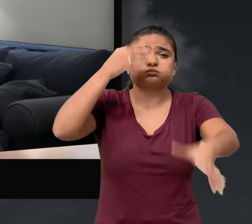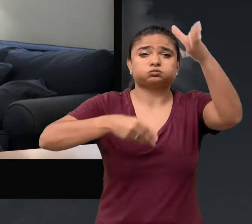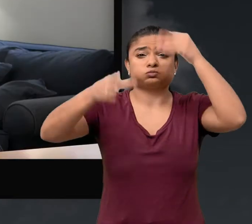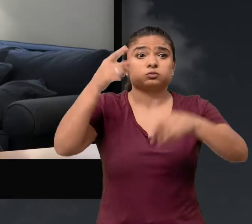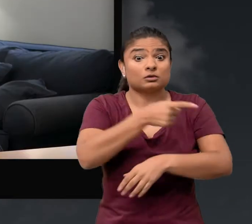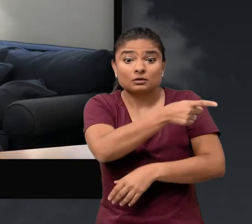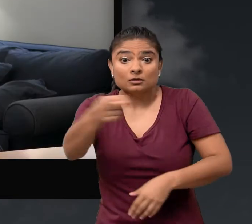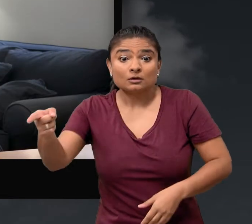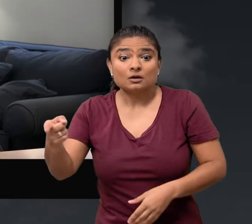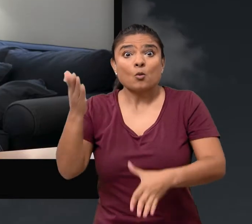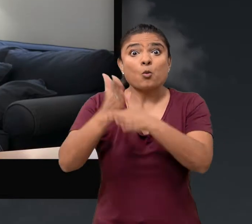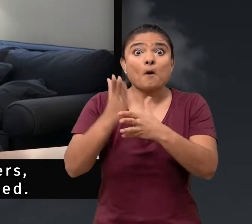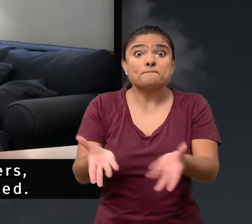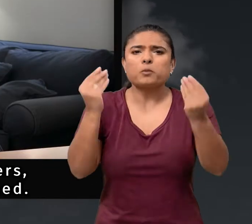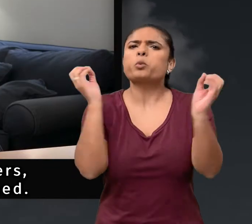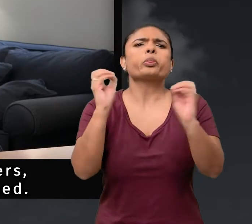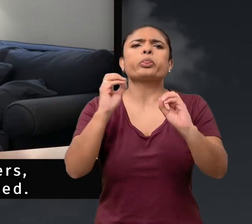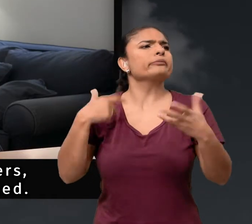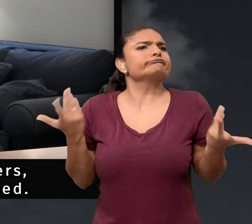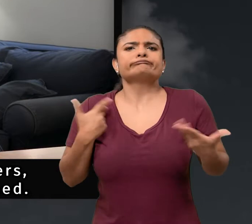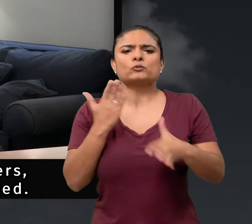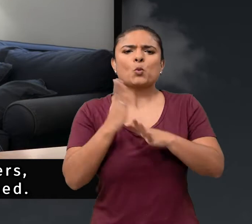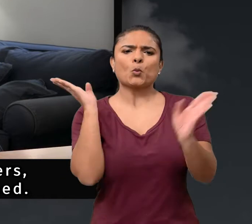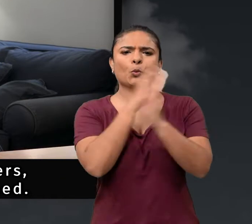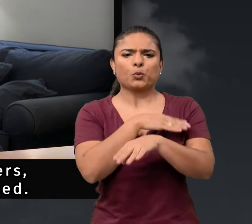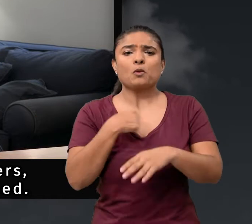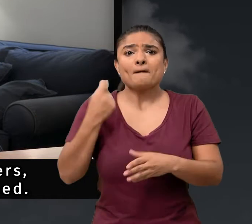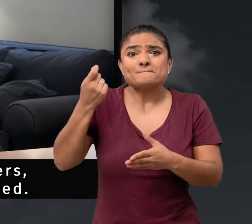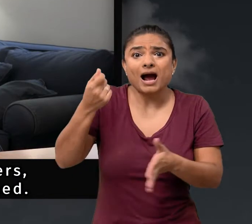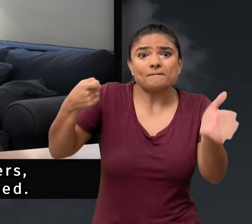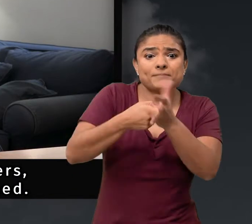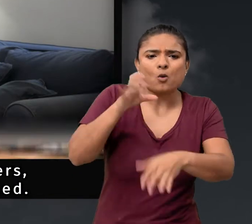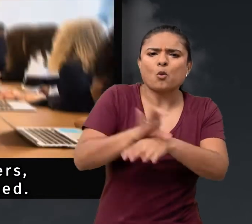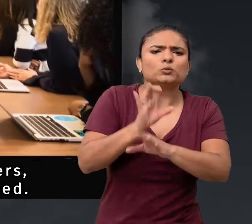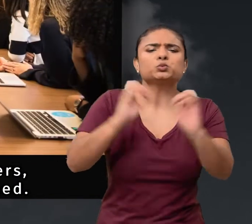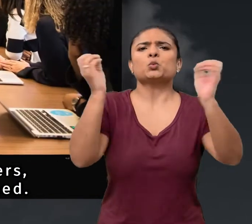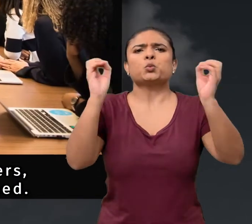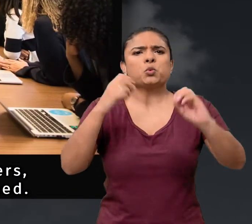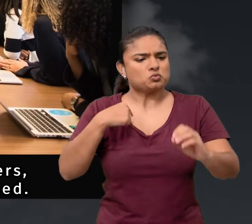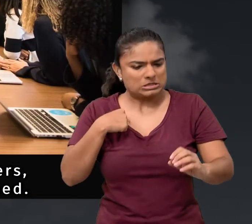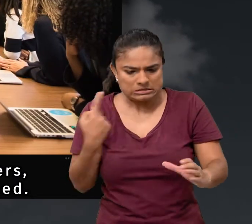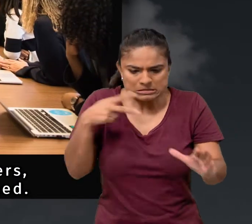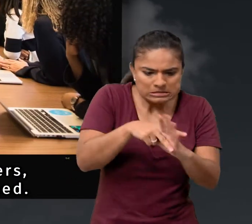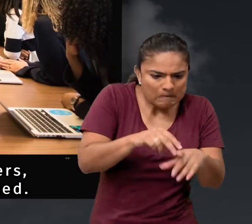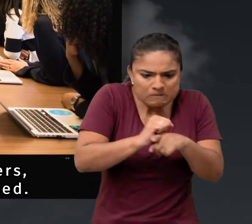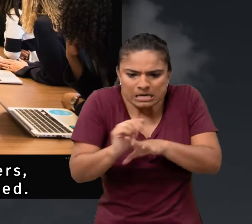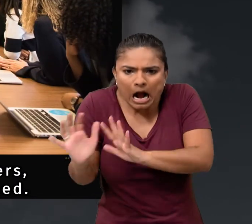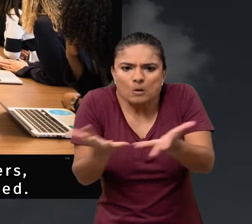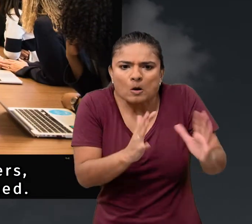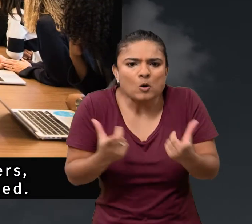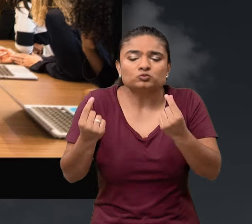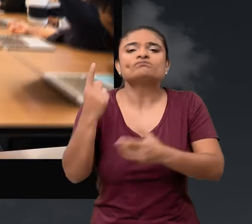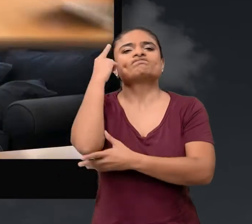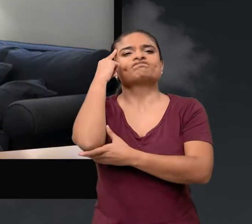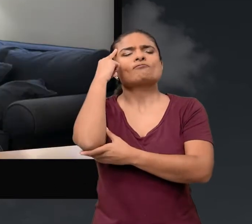came away, none of us were employed and didn't have money for to buy computers to put into practice what we had